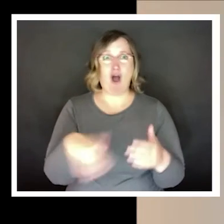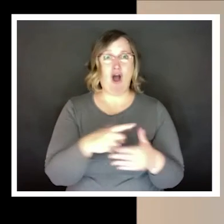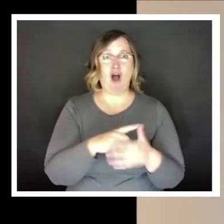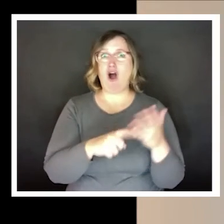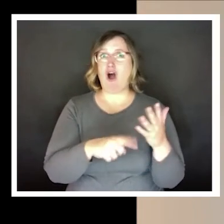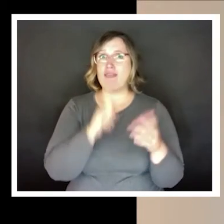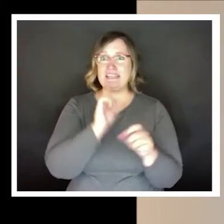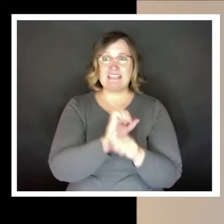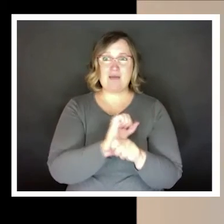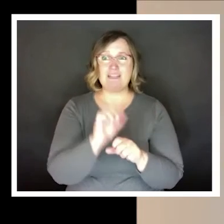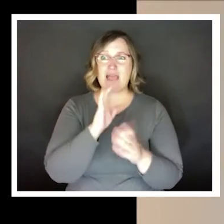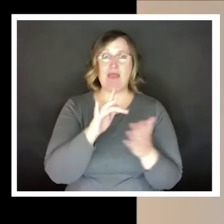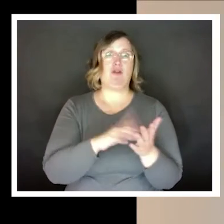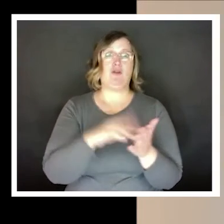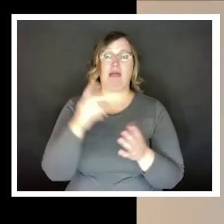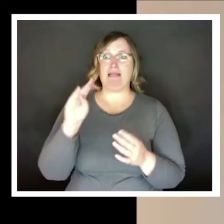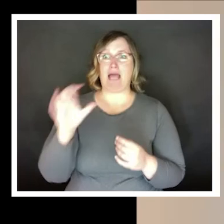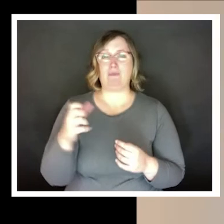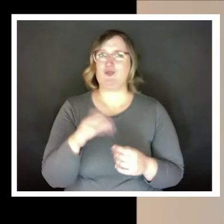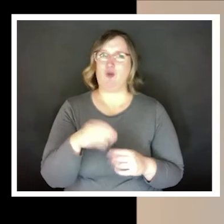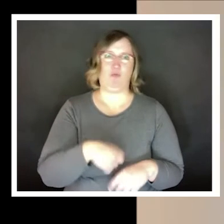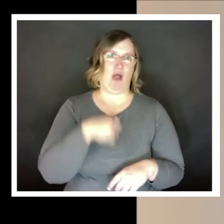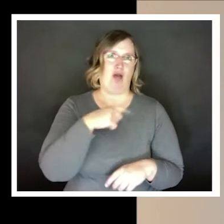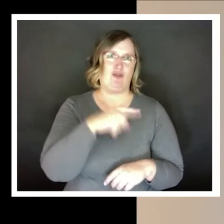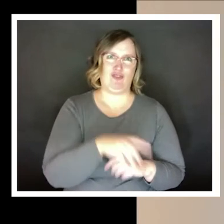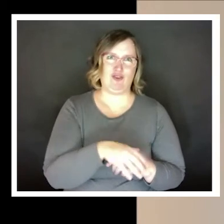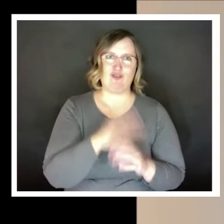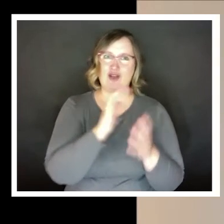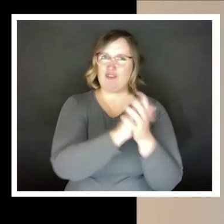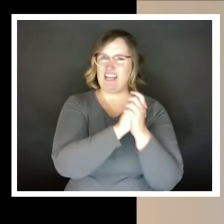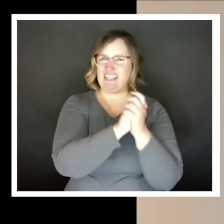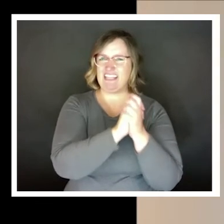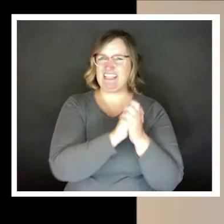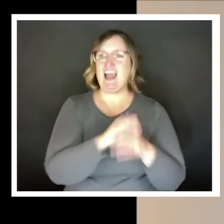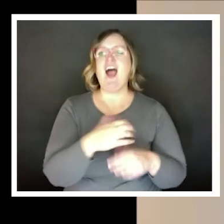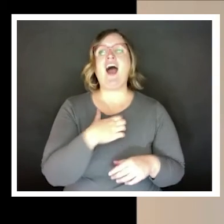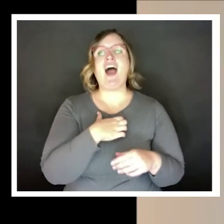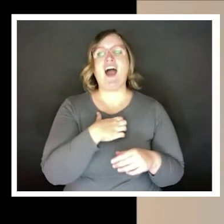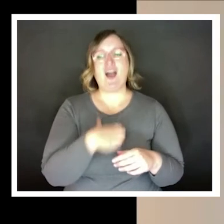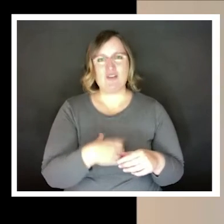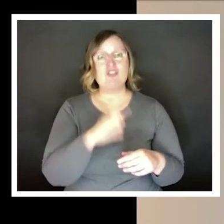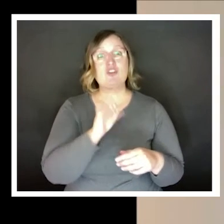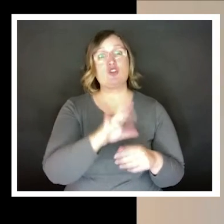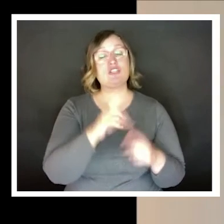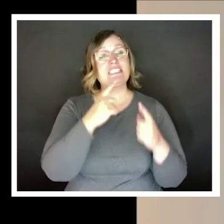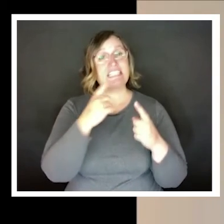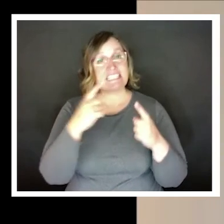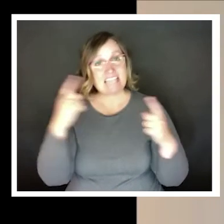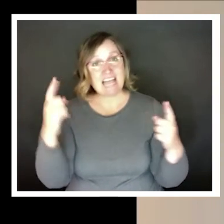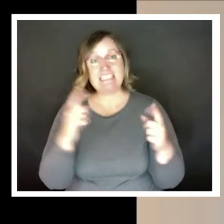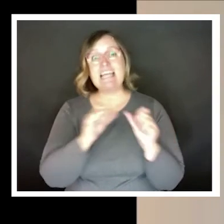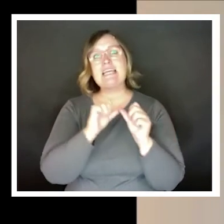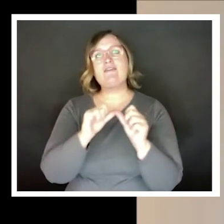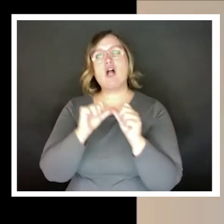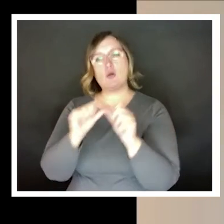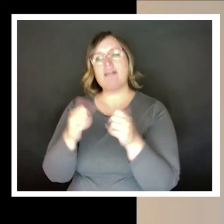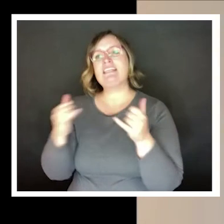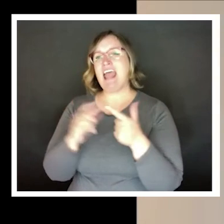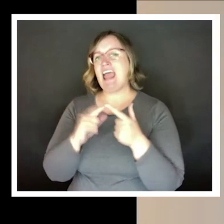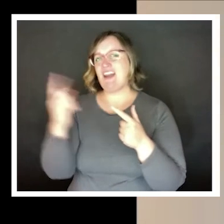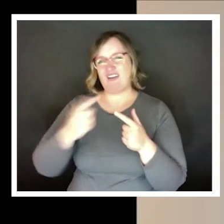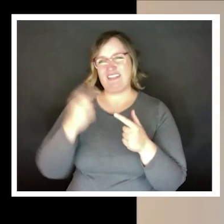assignments in the middle of the pandemic. I'm so proud of you. Congratulations. I wish your success keep following today and